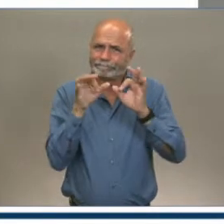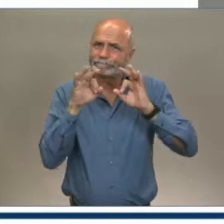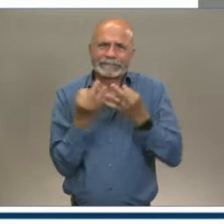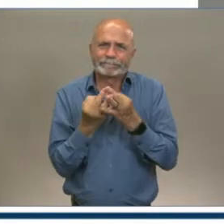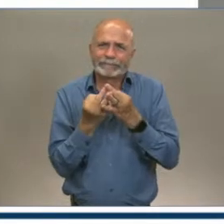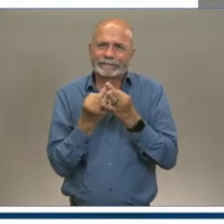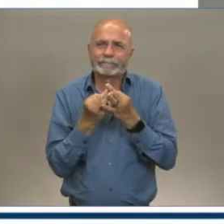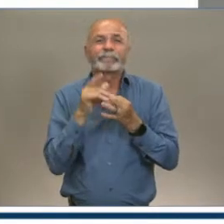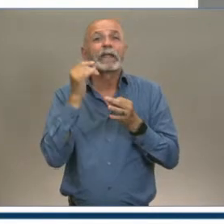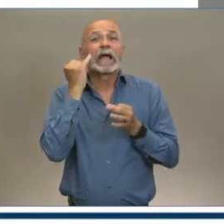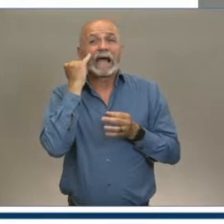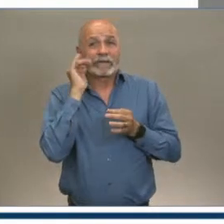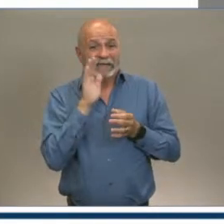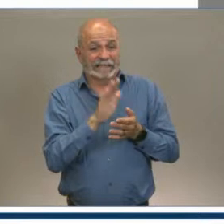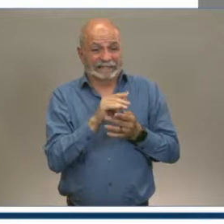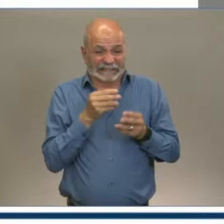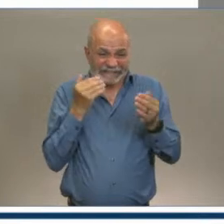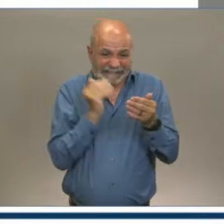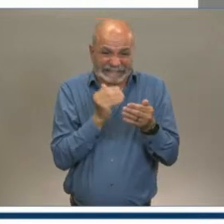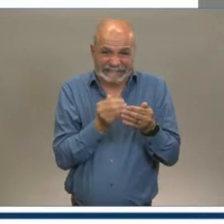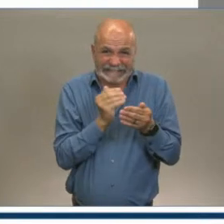situations.